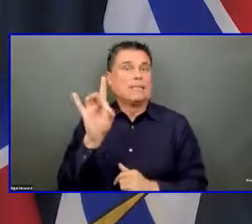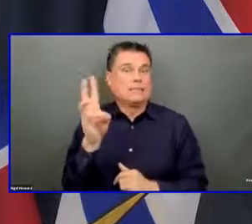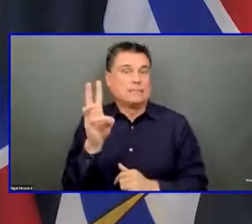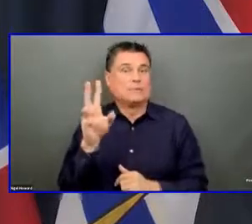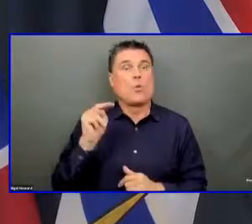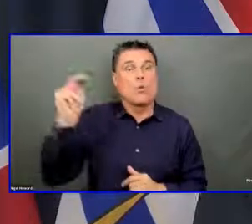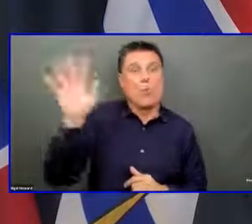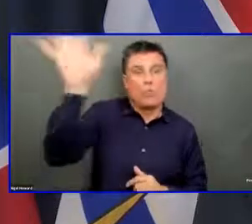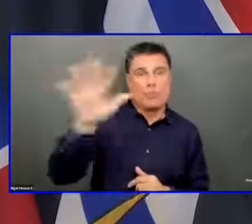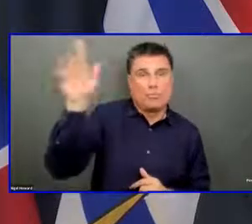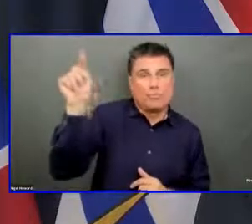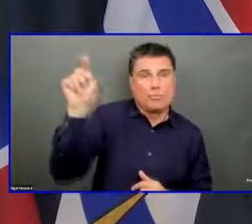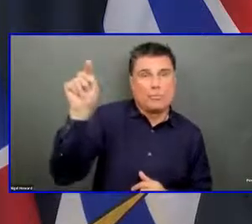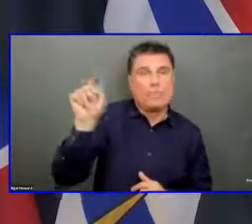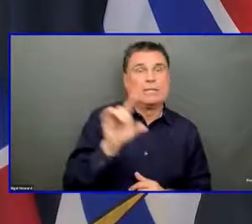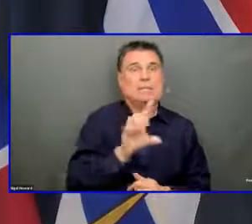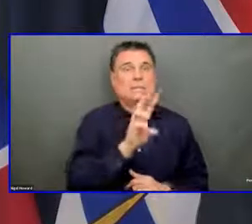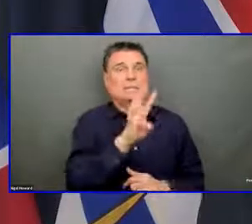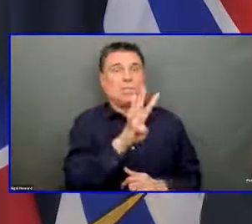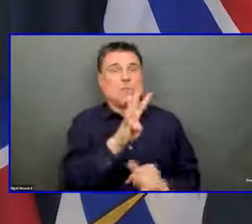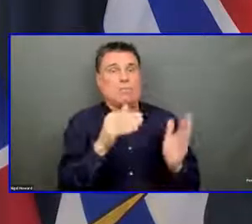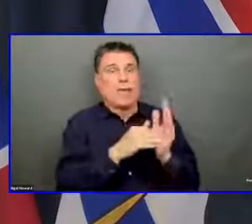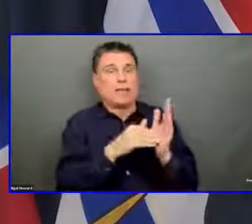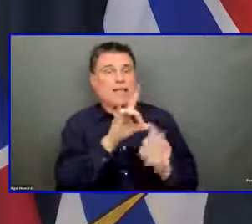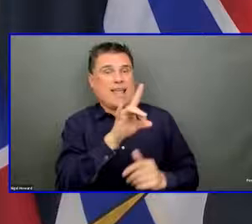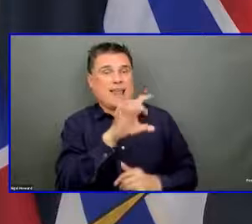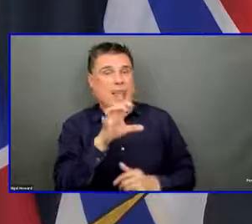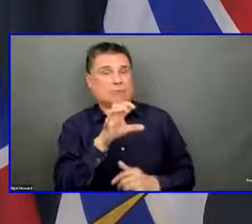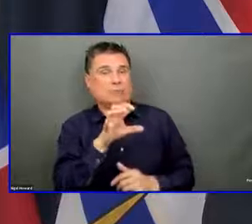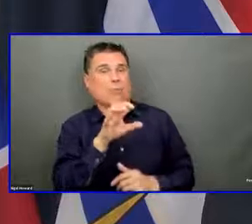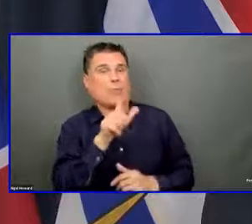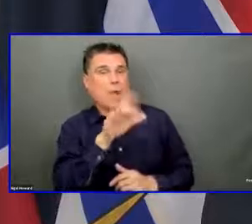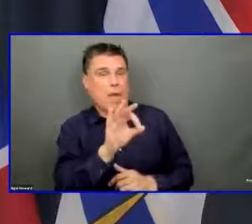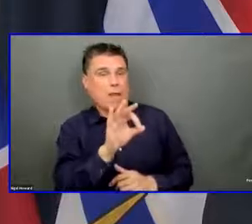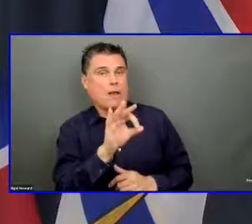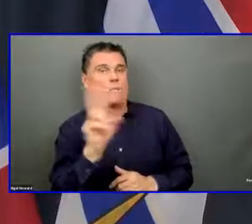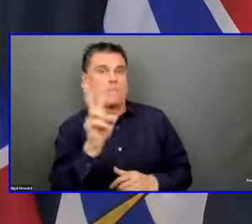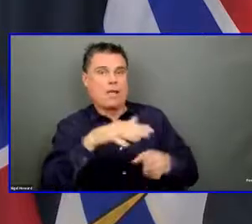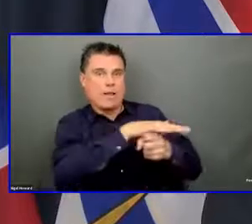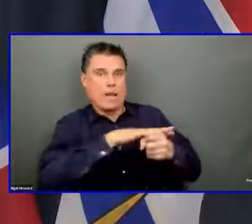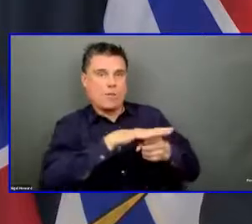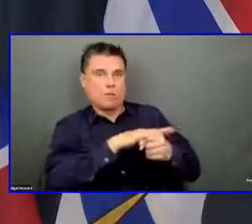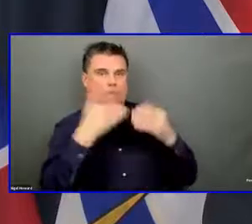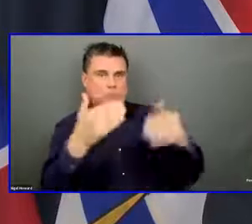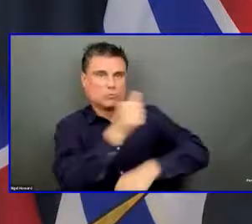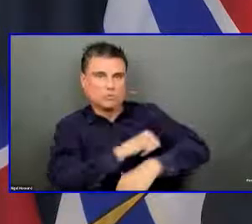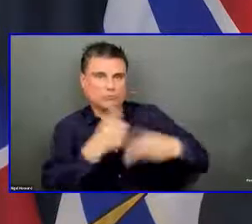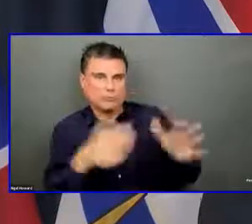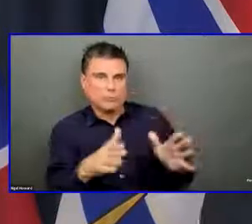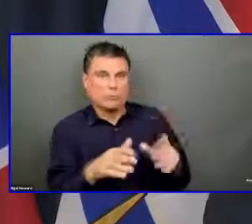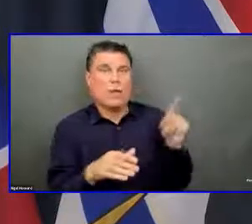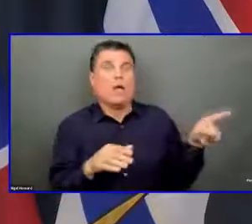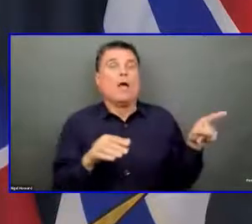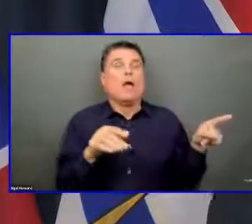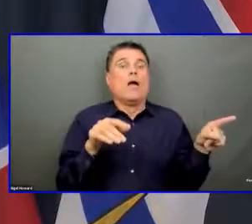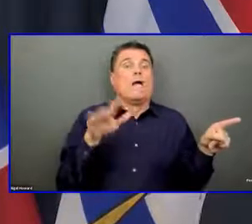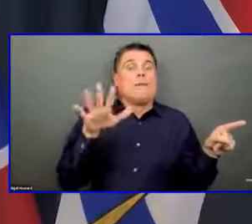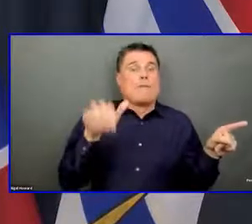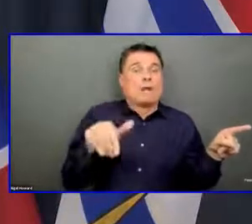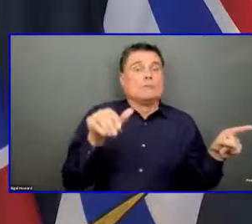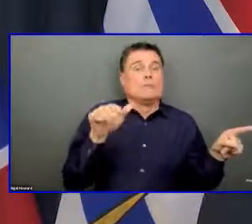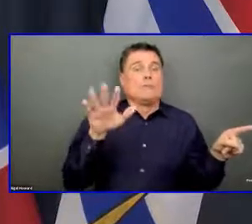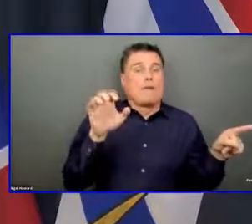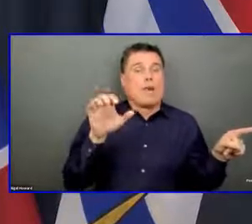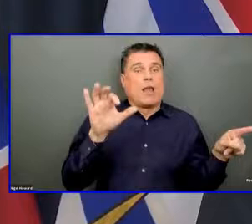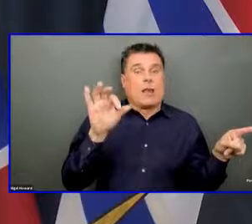64,829 in Vancouver Coastal Health, and 56,515 in Vancouver Island Health, and 10,930 by the Provincial